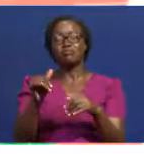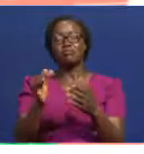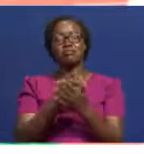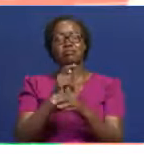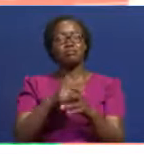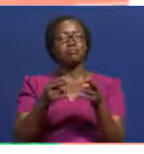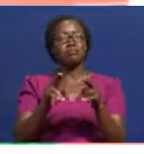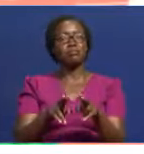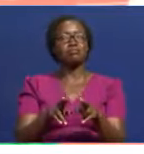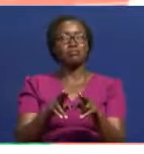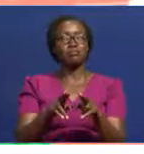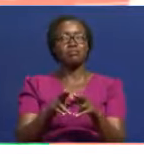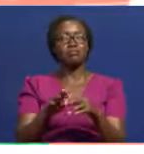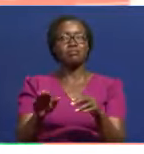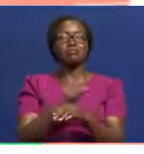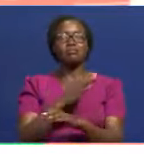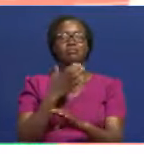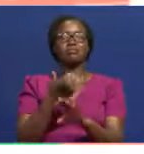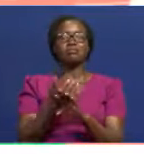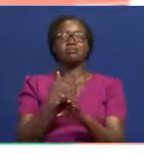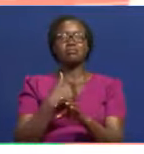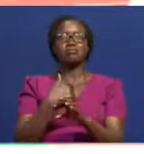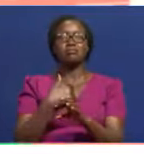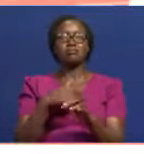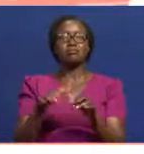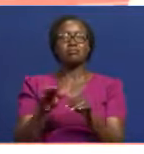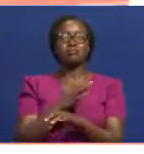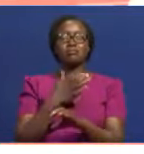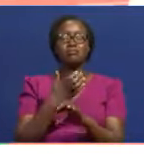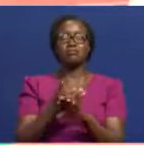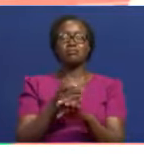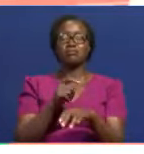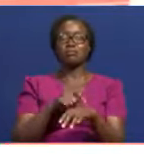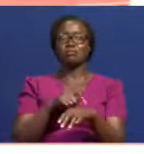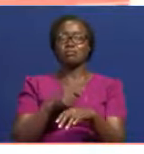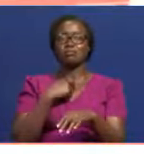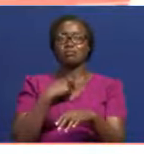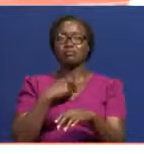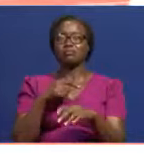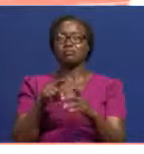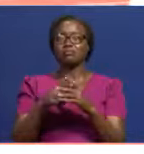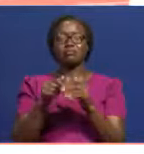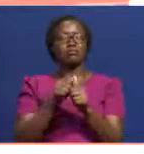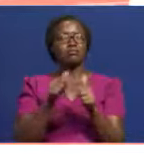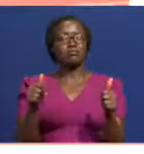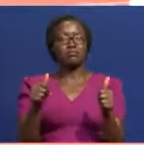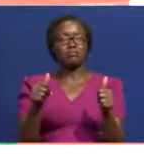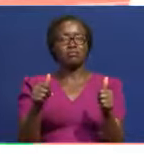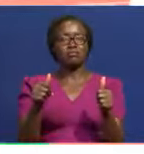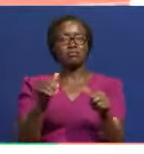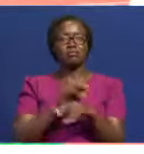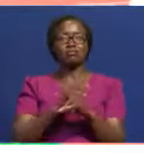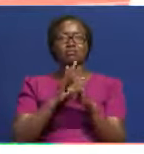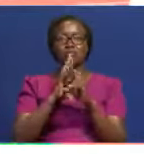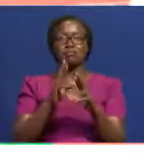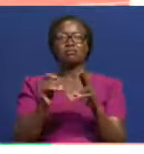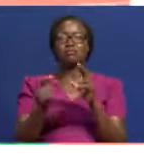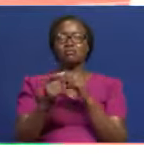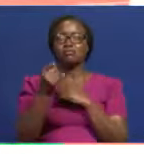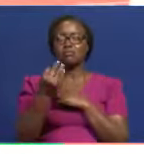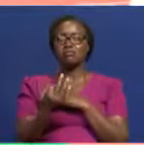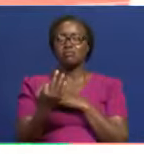that. It was the most difficult for me, the most difficult season for me. I started it well, good results in